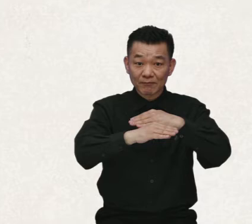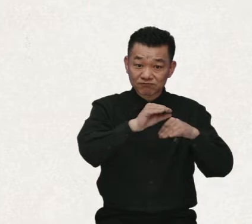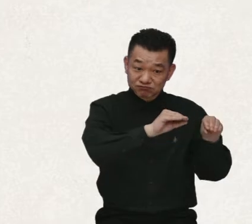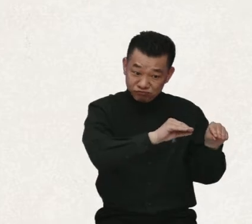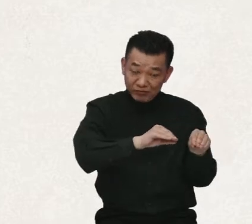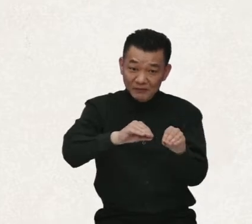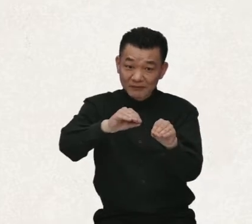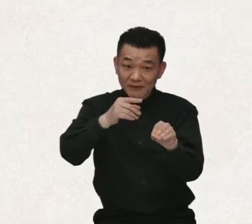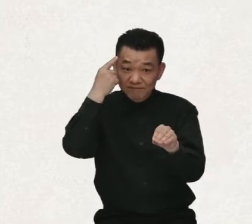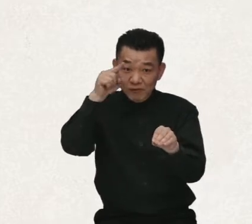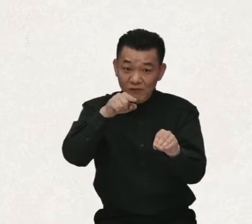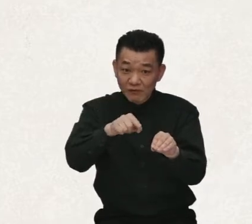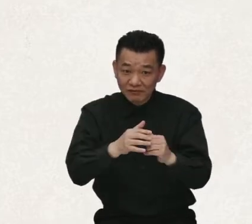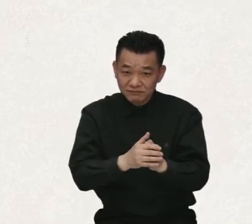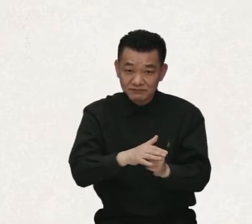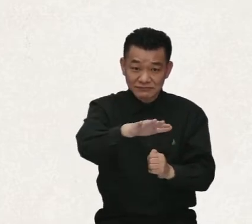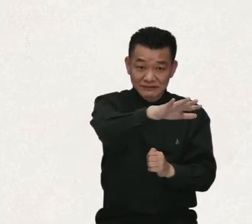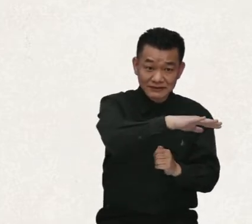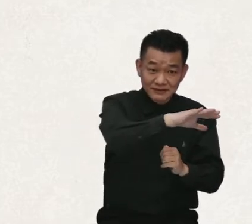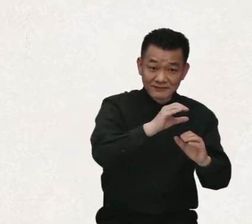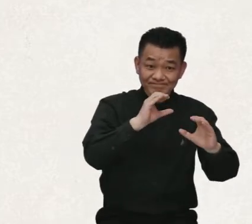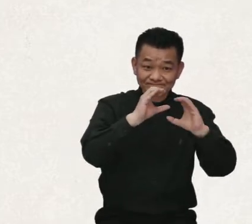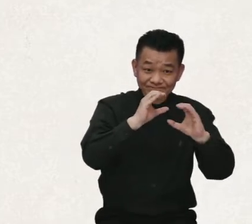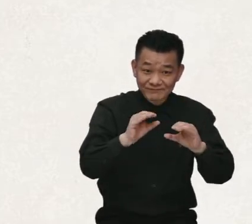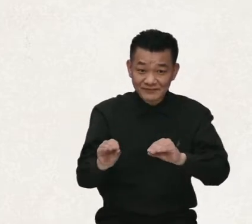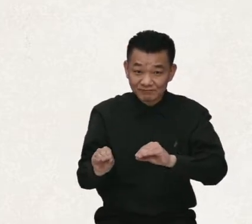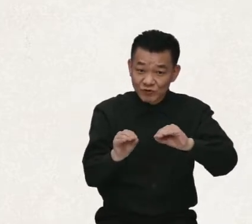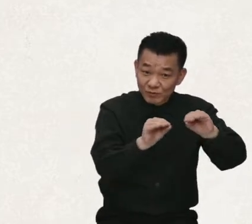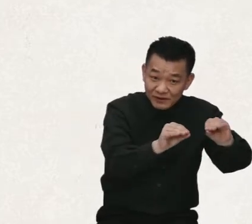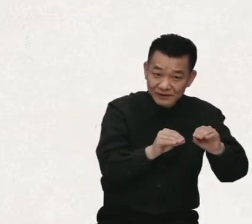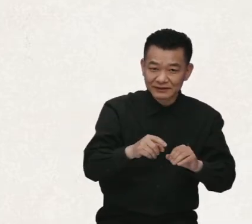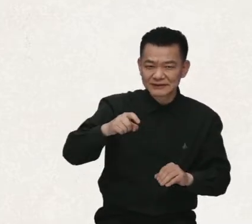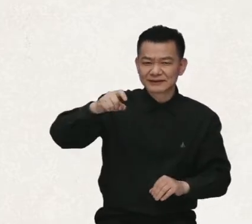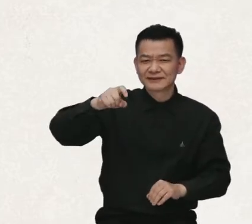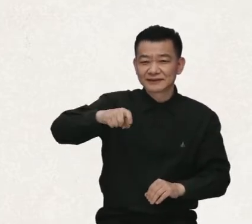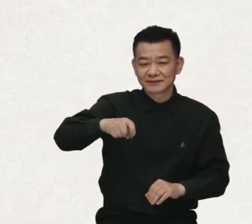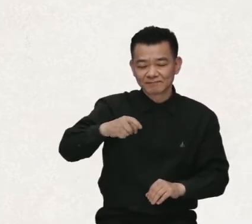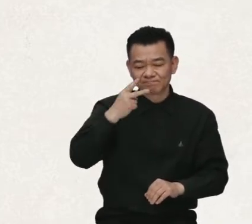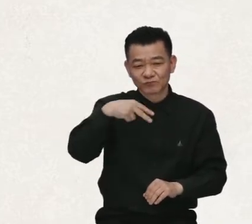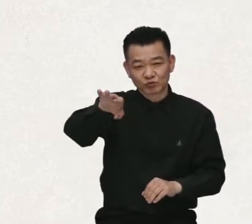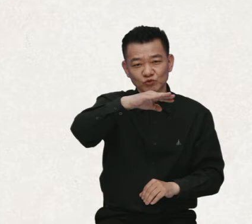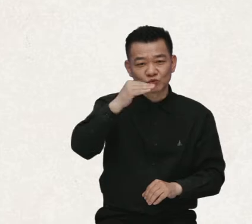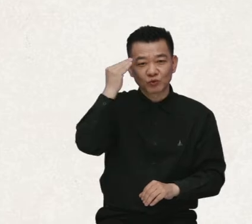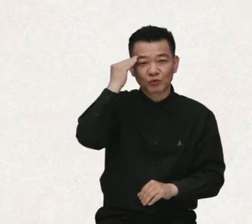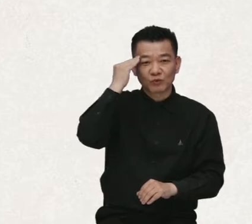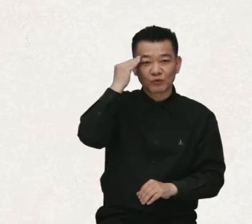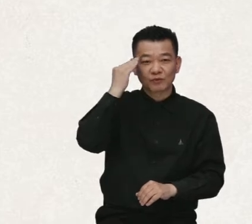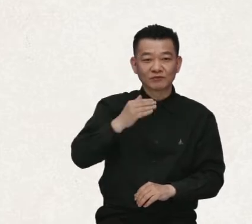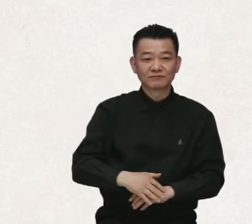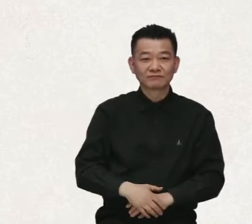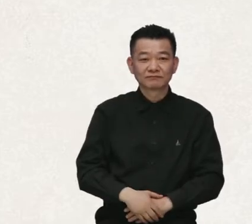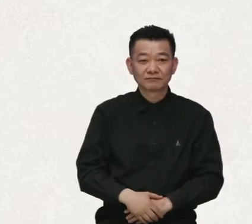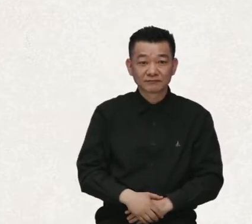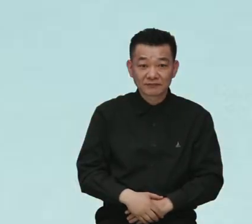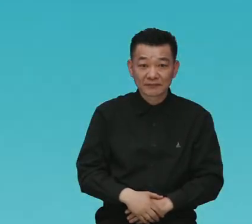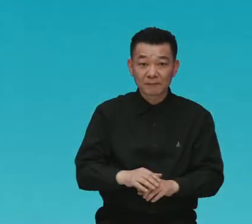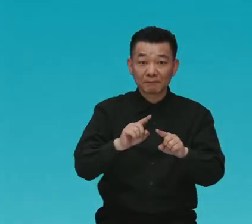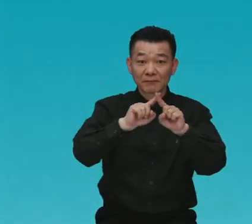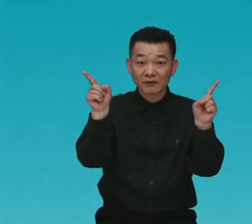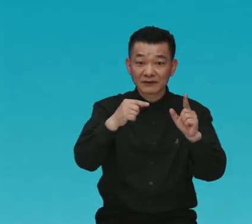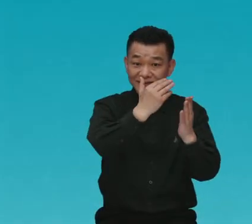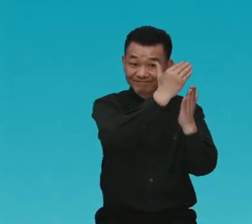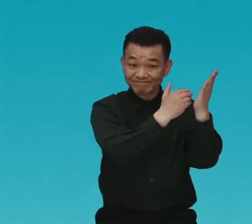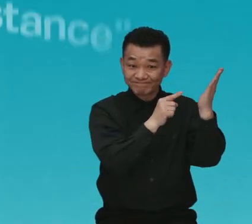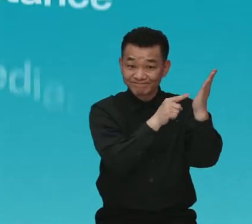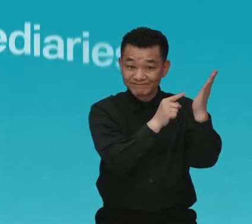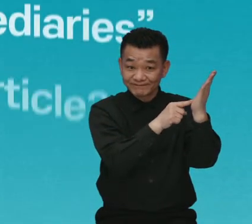I understood that live assistants and intermediaries are needed for the mobility of persons with disabilities.